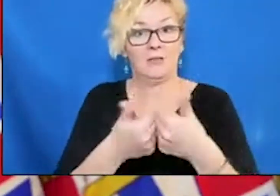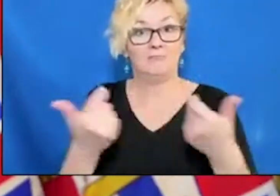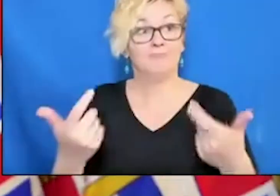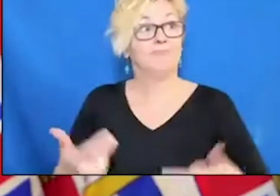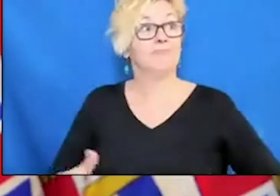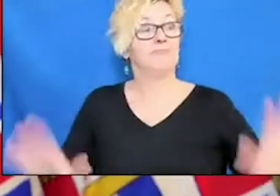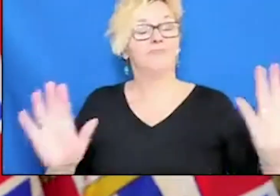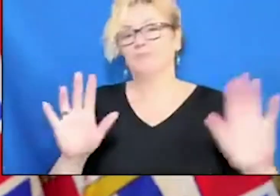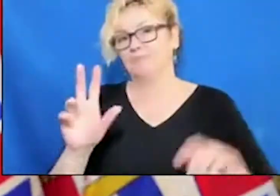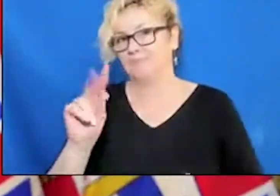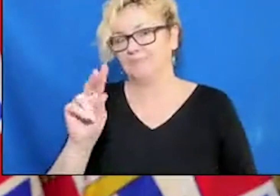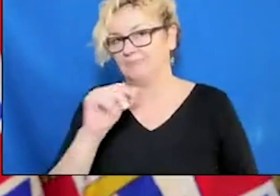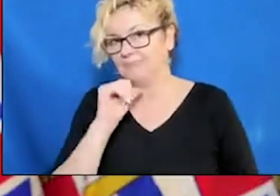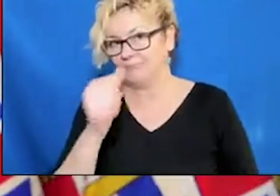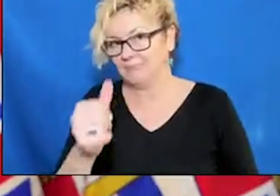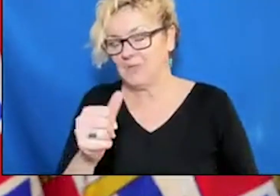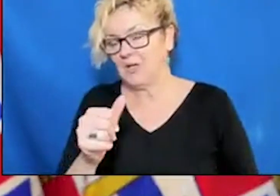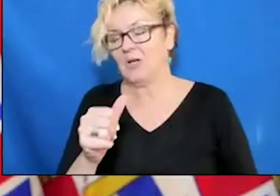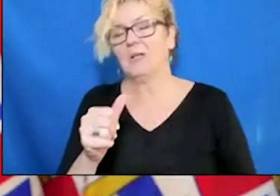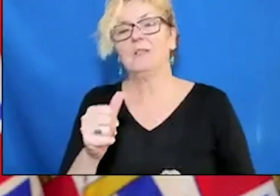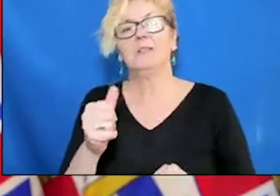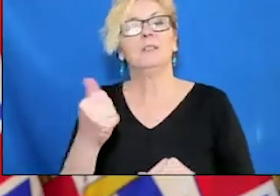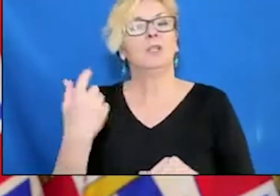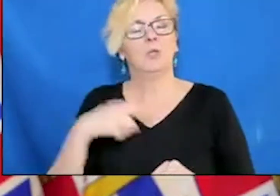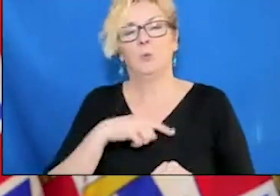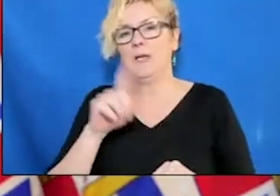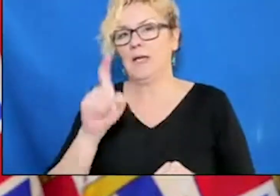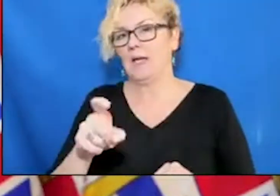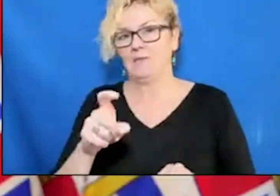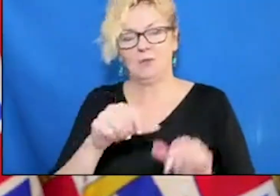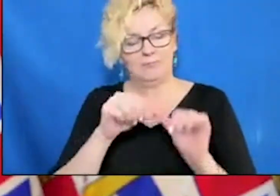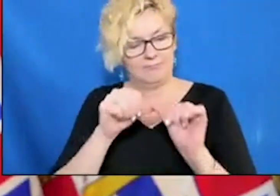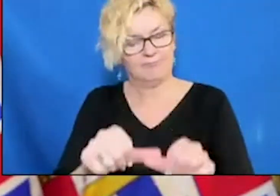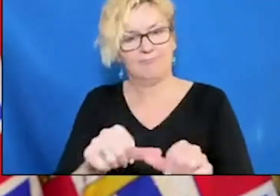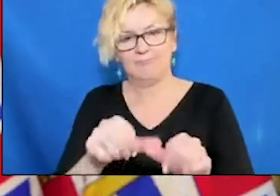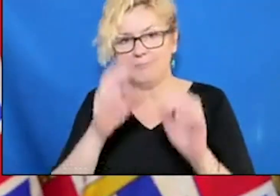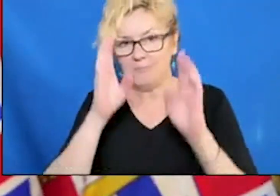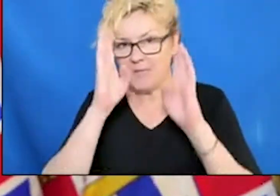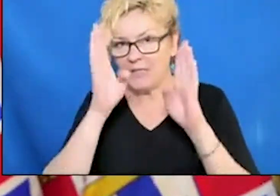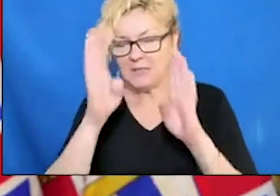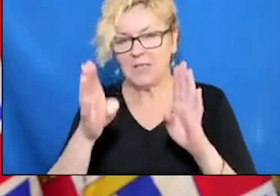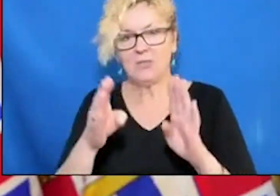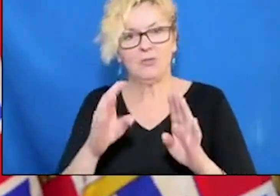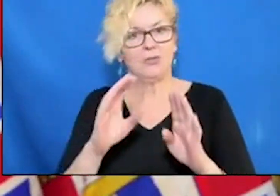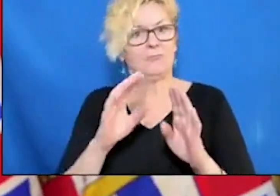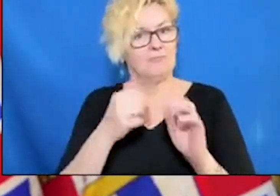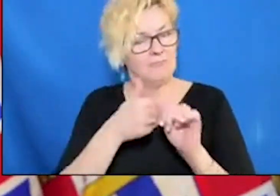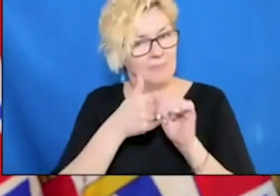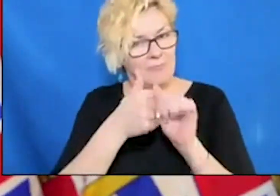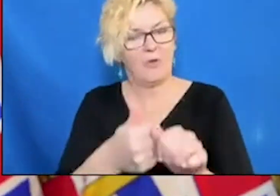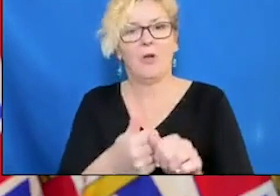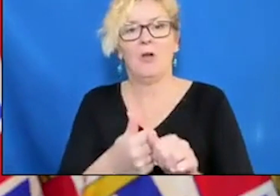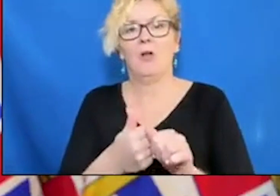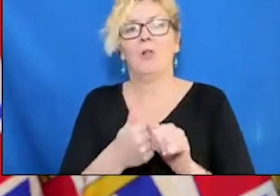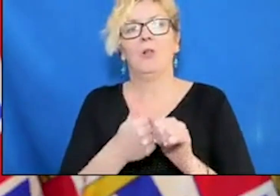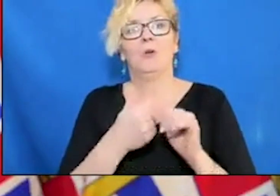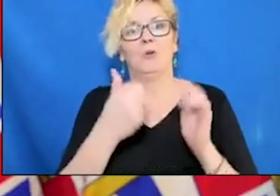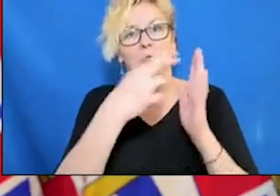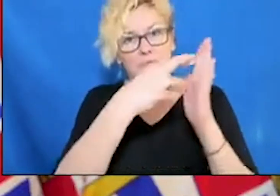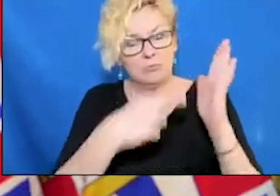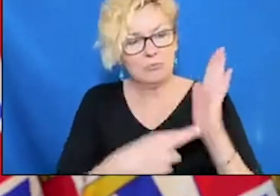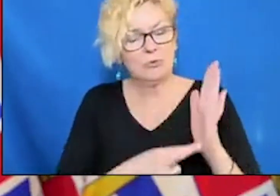difference in 3 weeks. So we need to keep paying attention to our COVID safety plans. We've been talking with